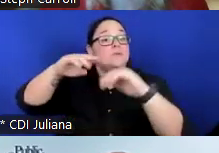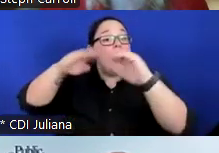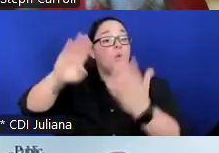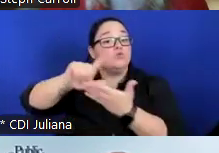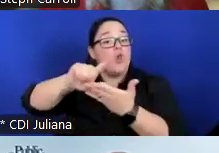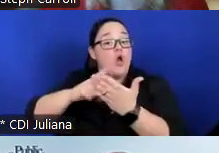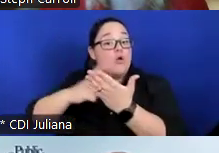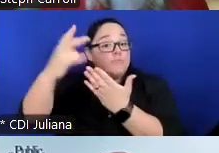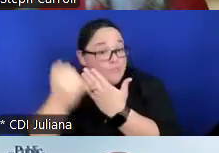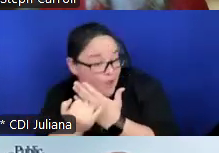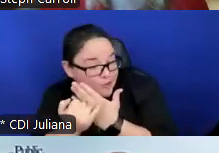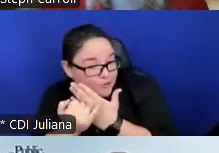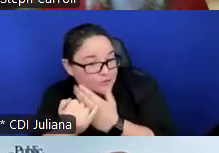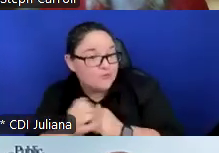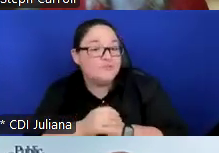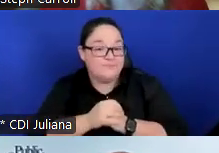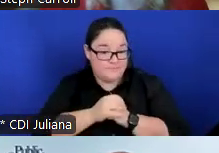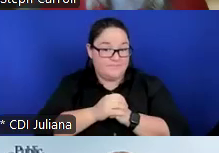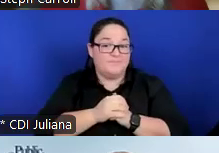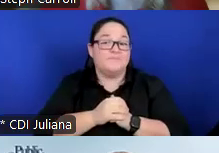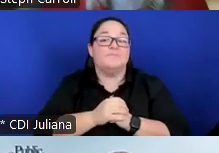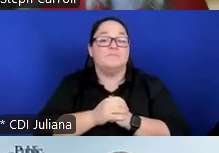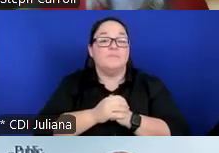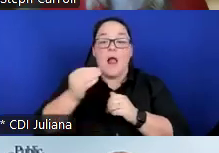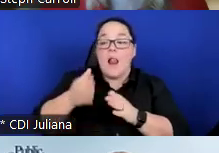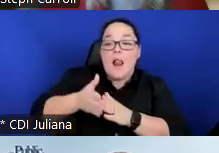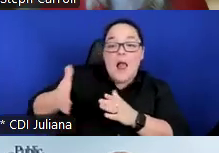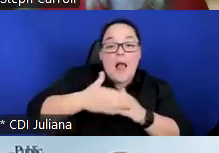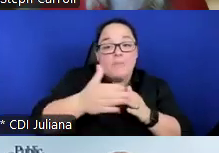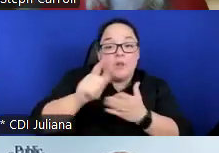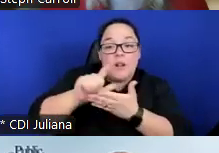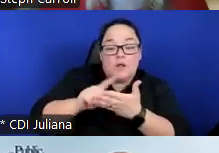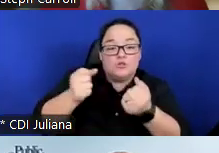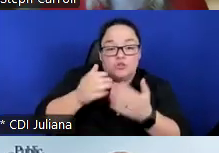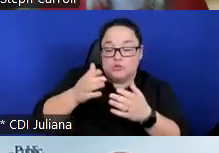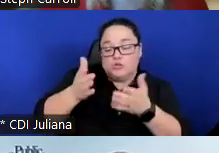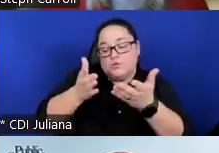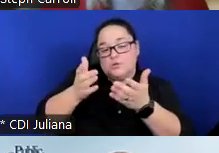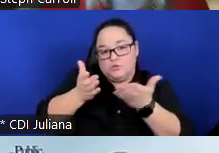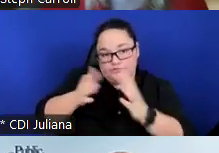Neighbourhood Legal Services of LA, One Justice, and Public Counsel.